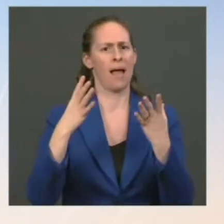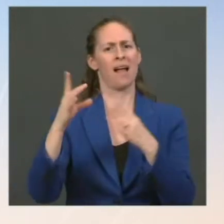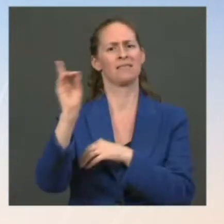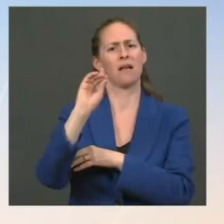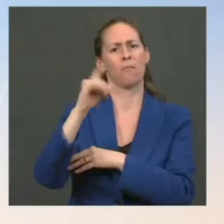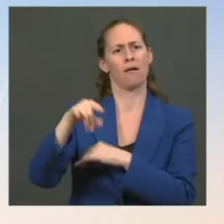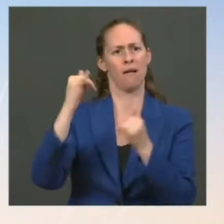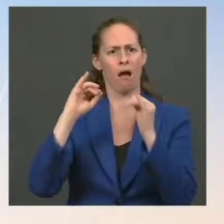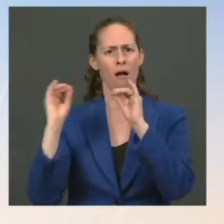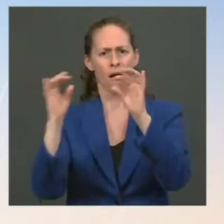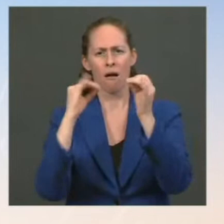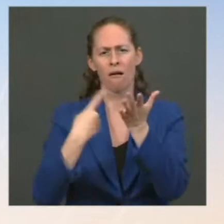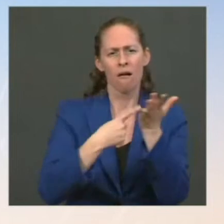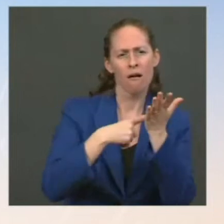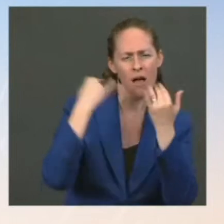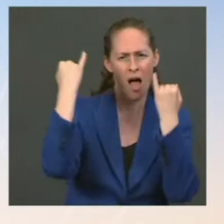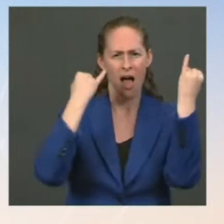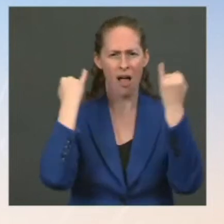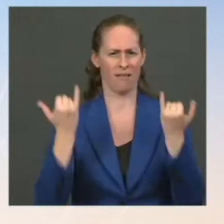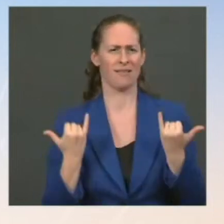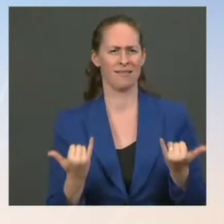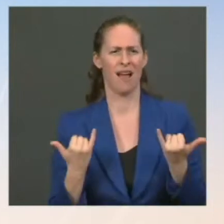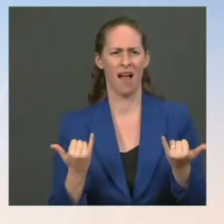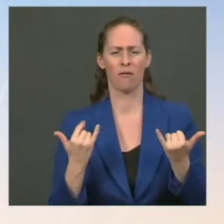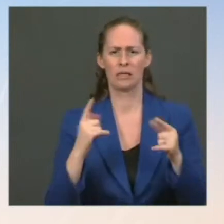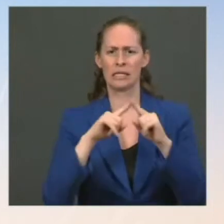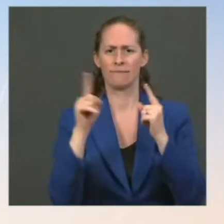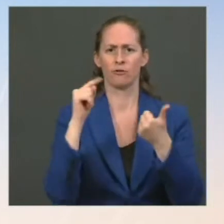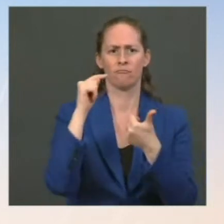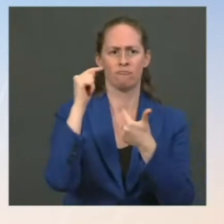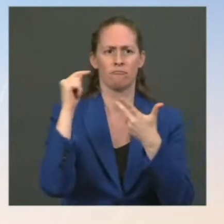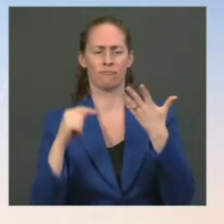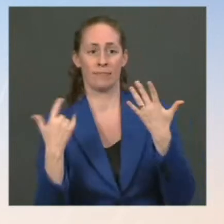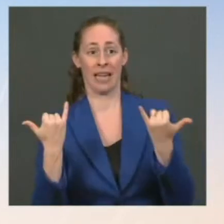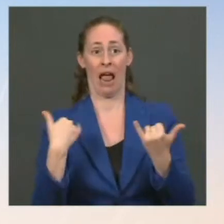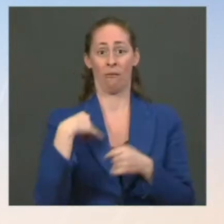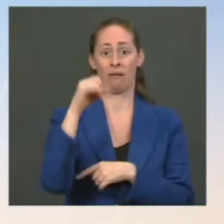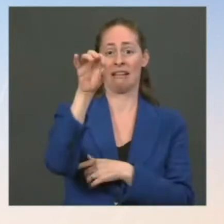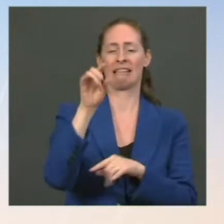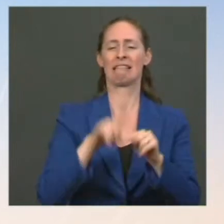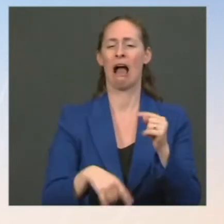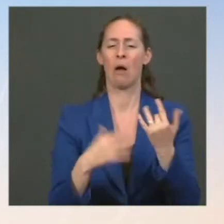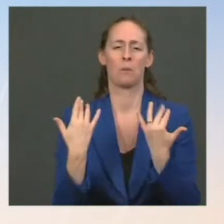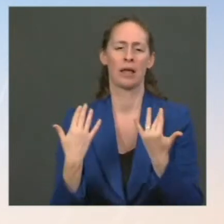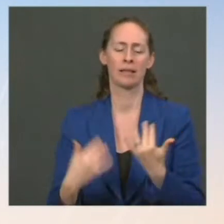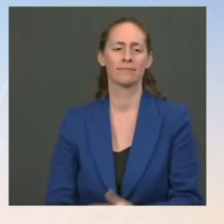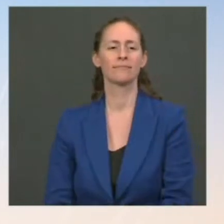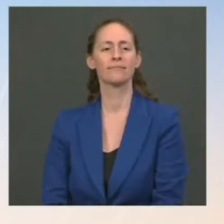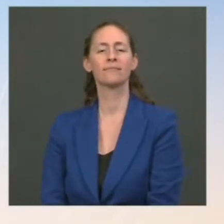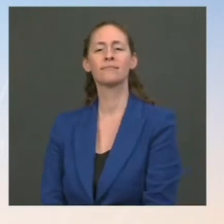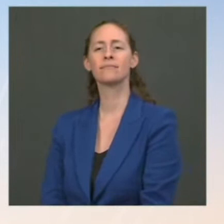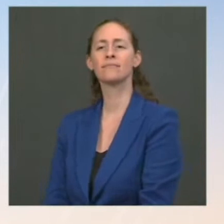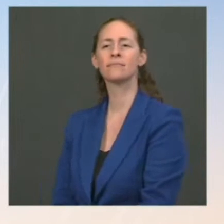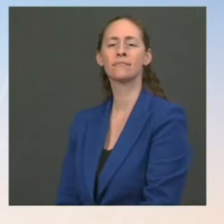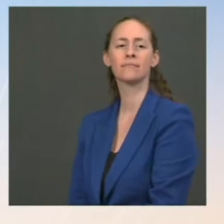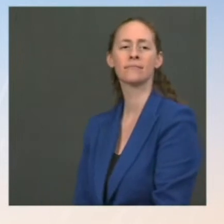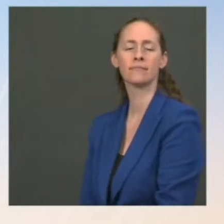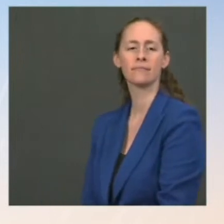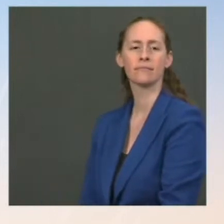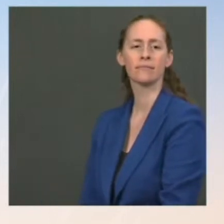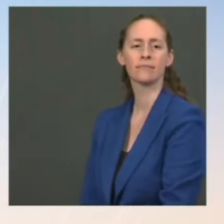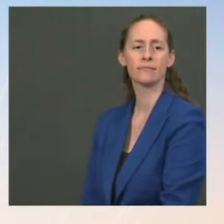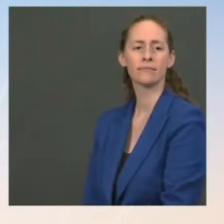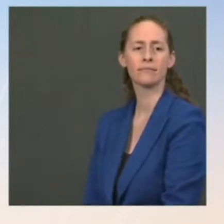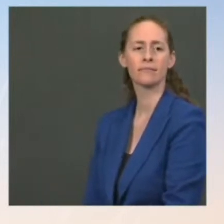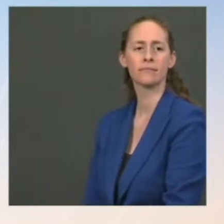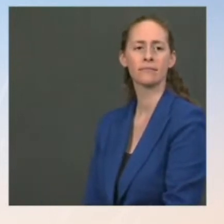now. And there are a range of options, but I'm just not going to outline those or detail those from here. And then just one more on the